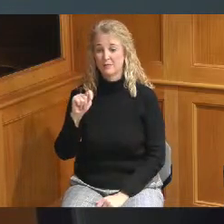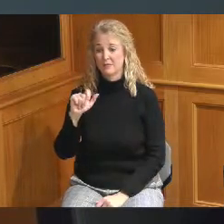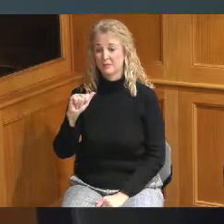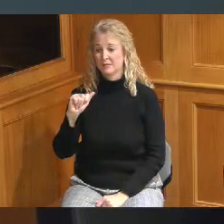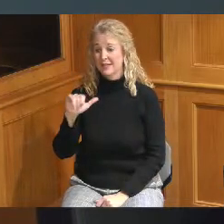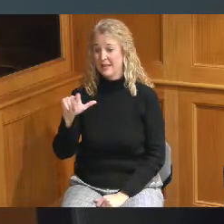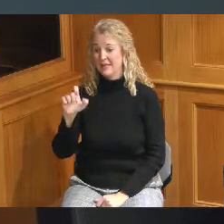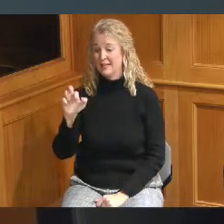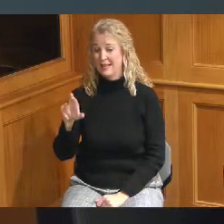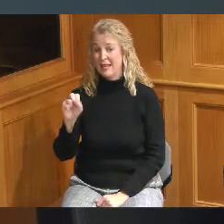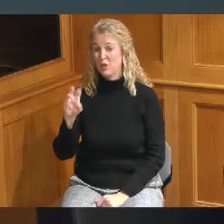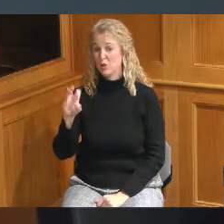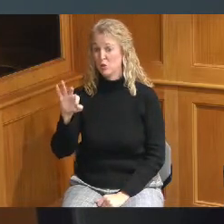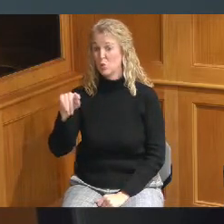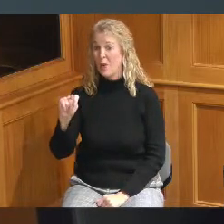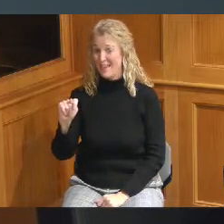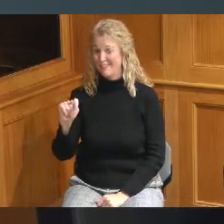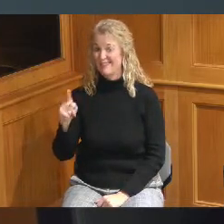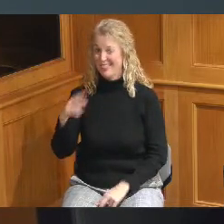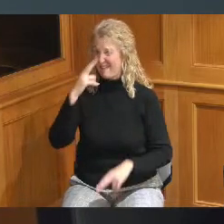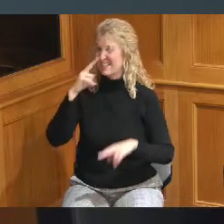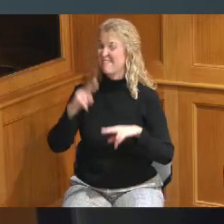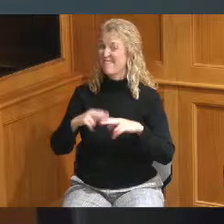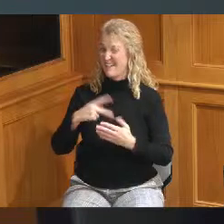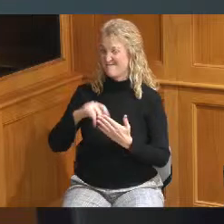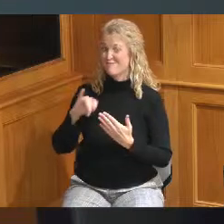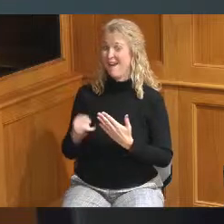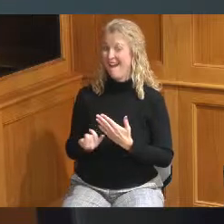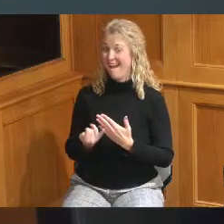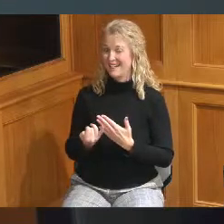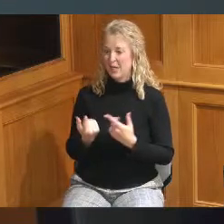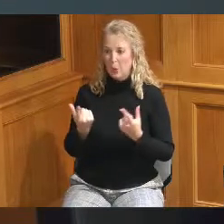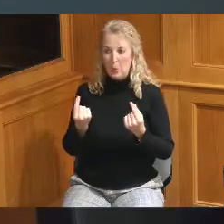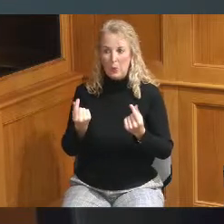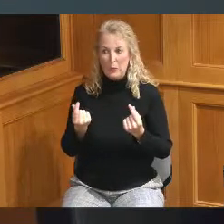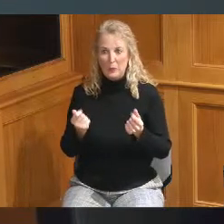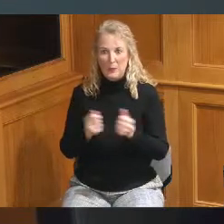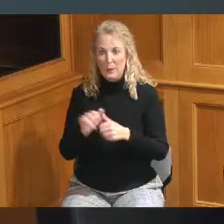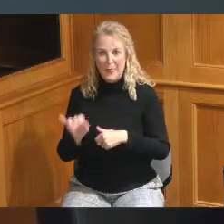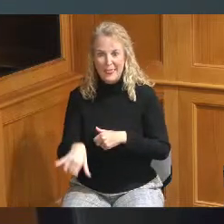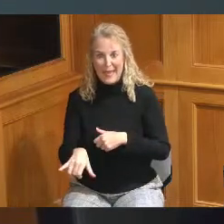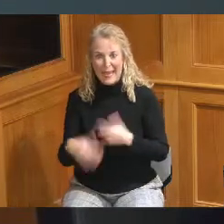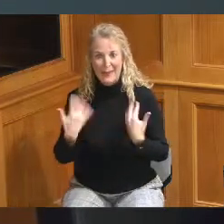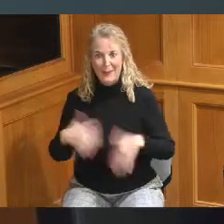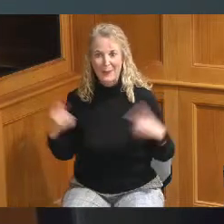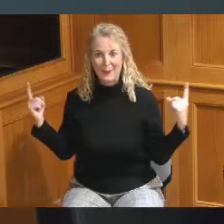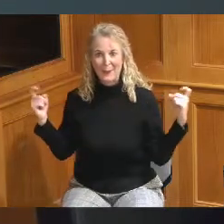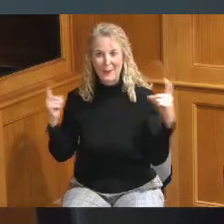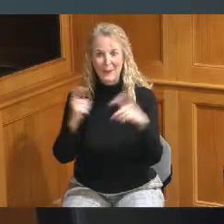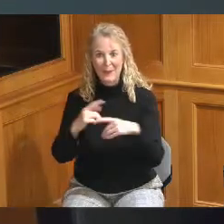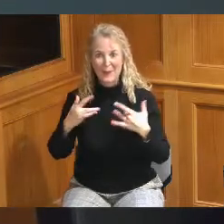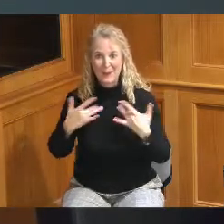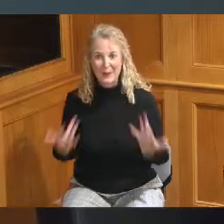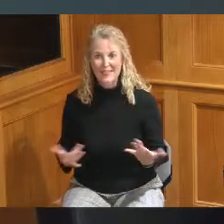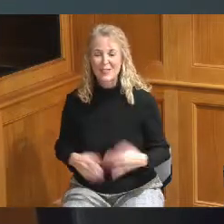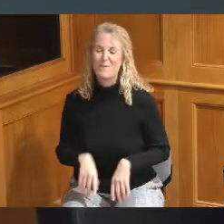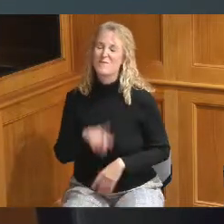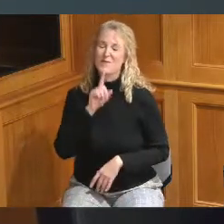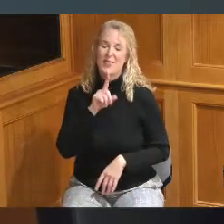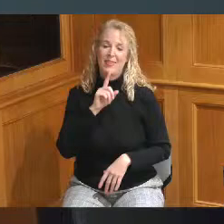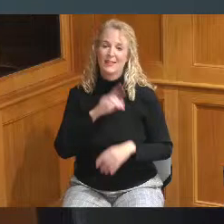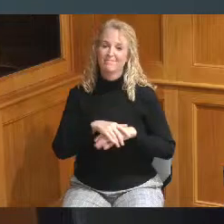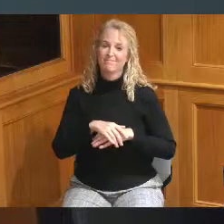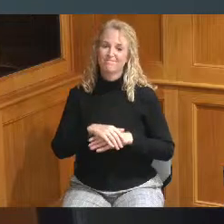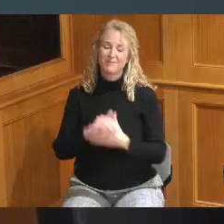that to your list of fun things. How do you deal with the parking and the logistics and all those kind of things? So I just want to